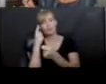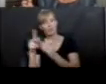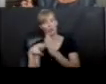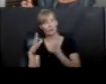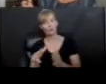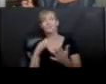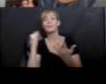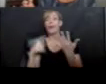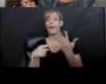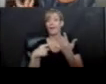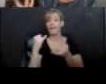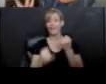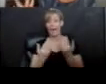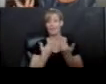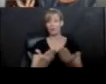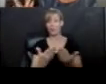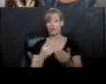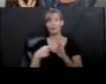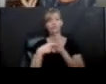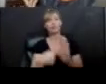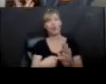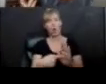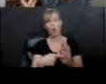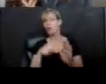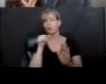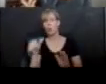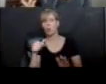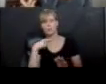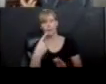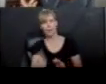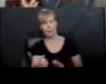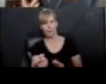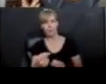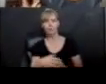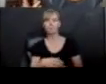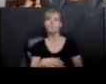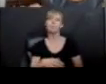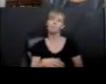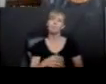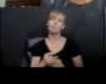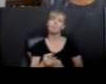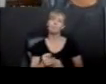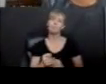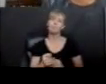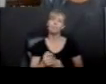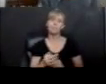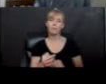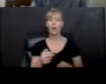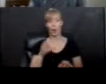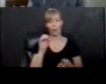is show, don't tell. So what does this mean? Show, don't tell. talk about that in readers, writers. Oozed.